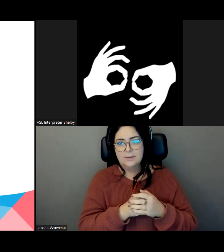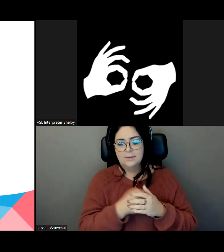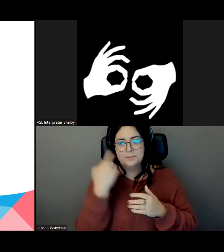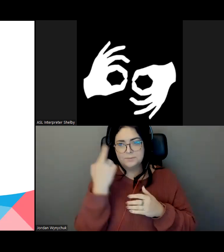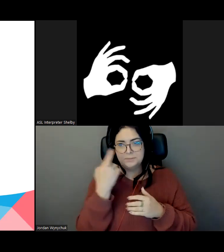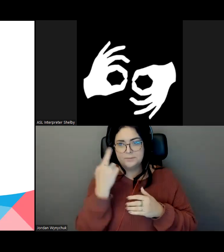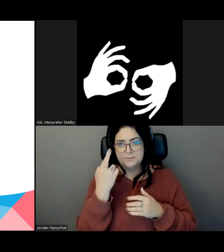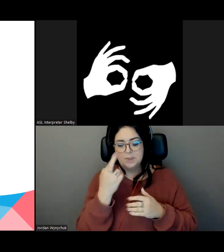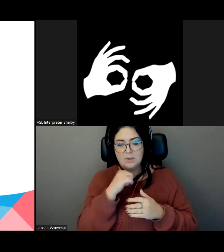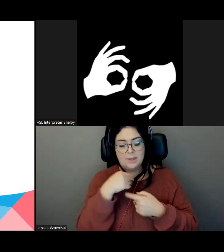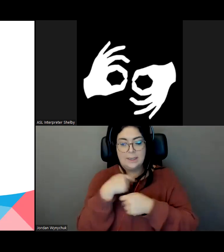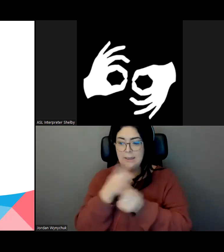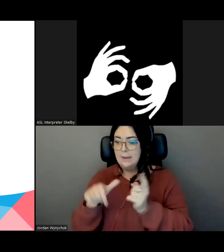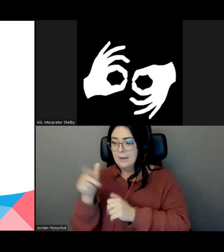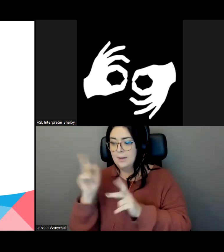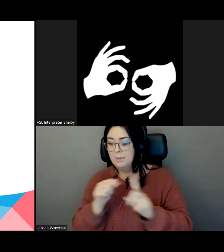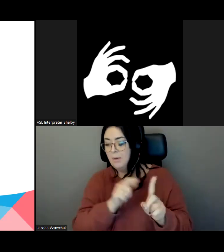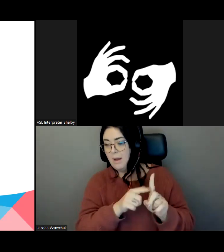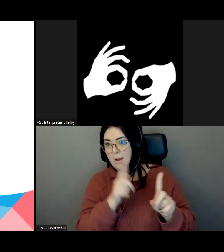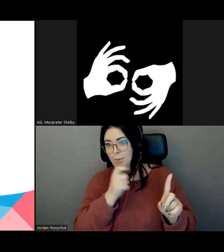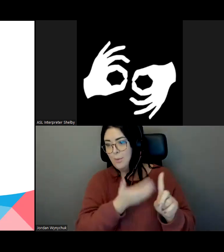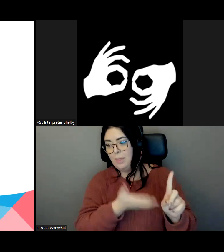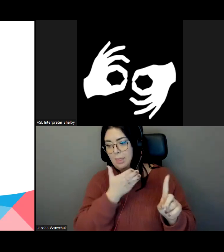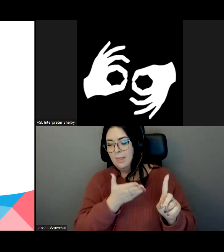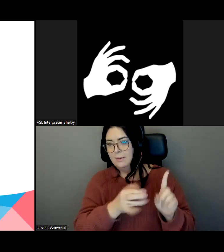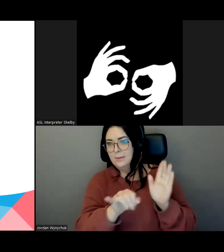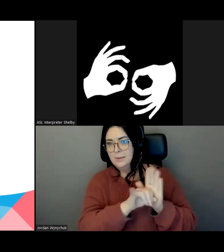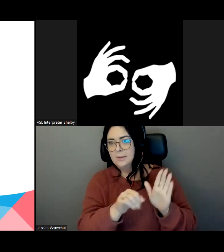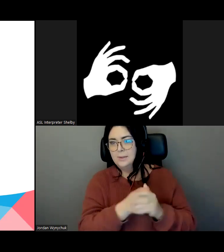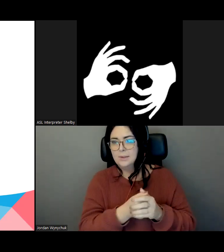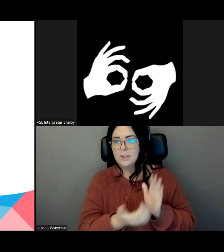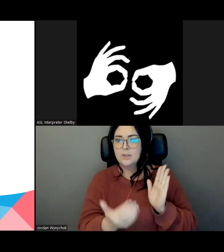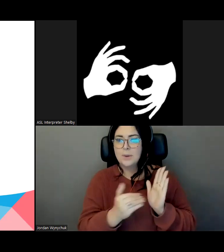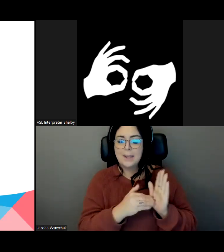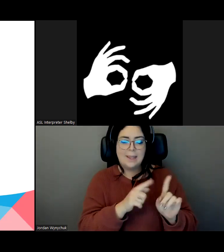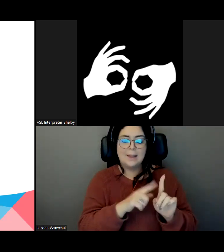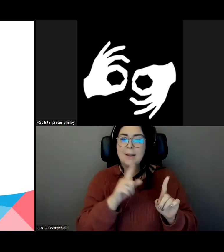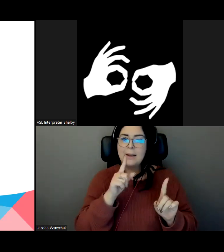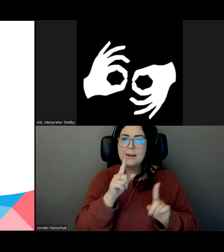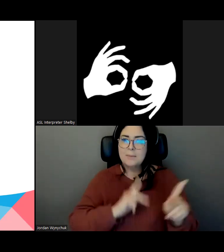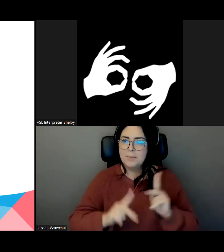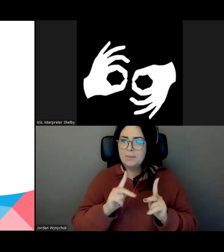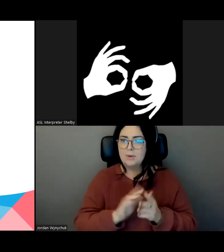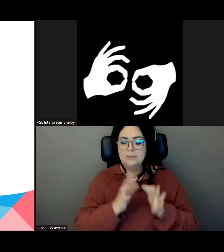why not outing someone is important is because coming out looks different for everyone.